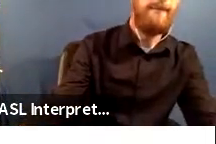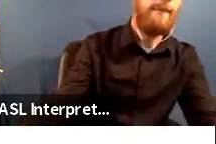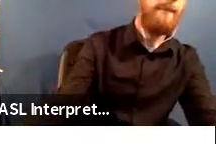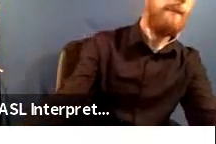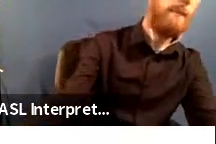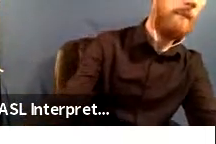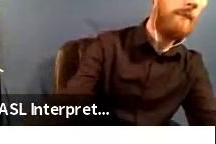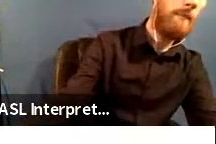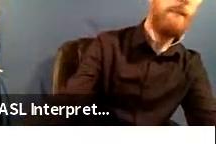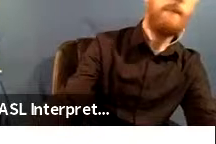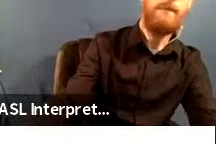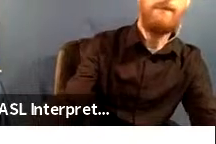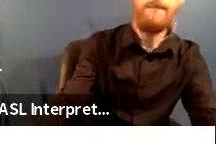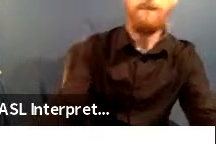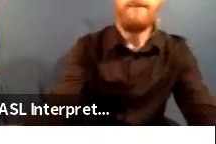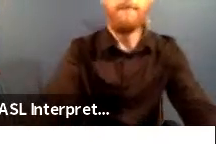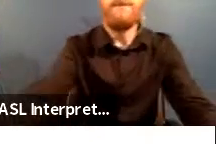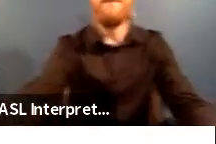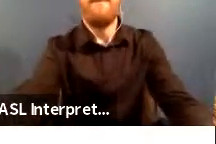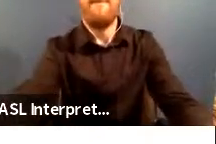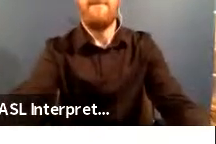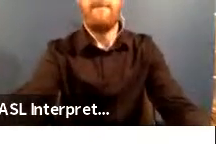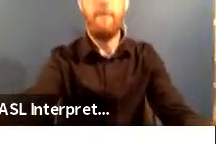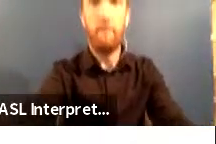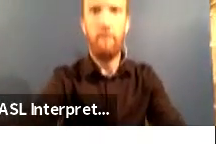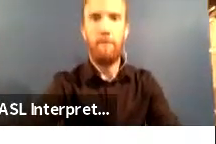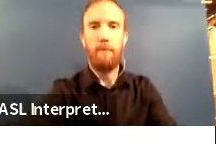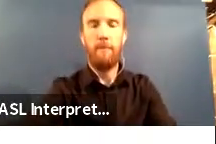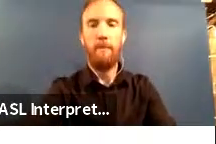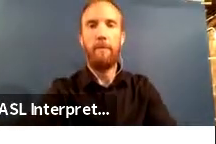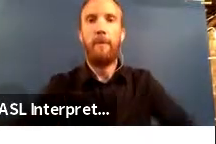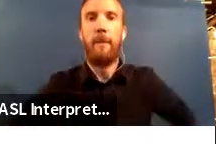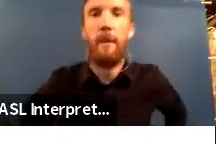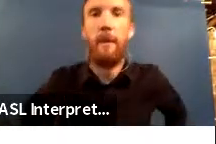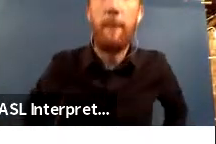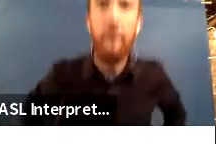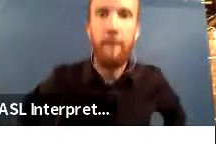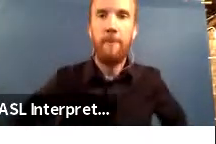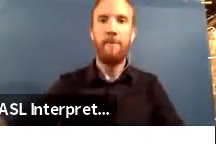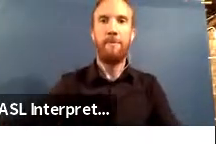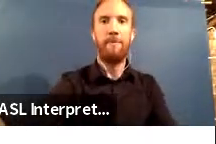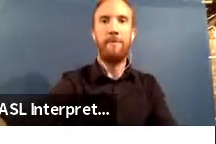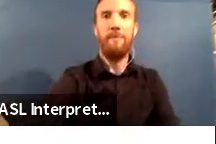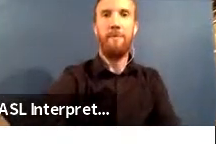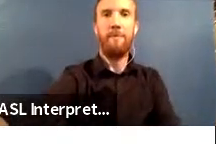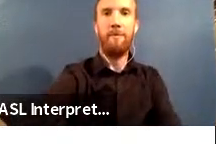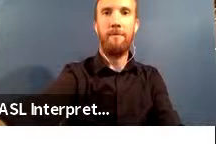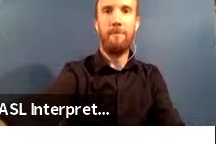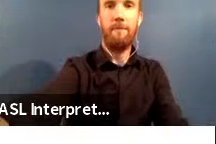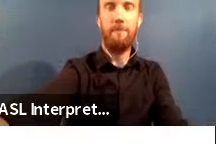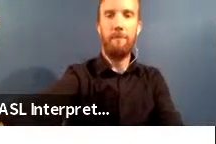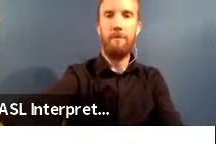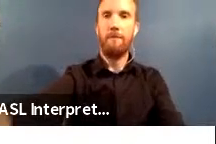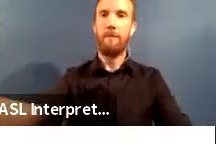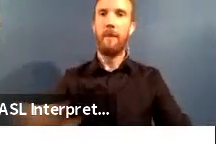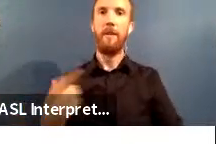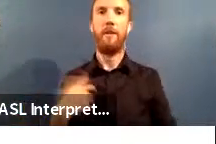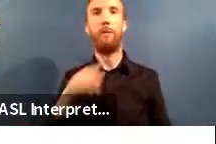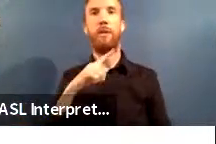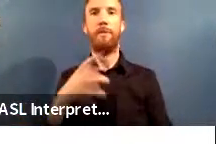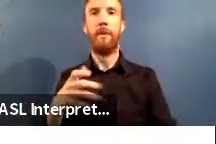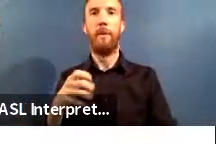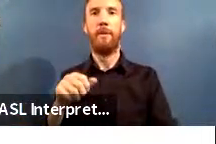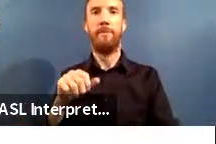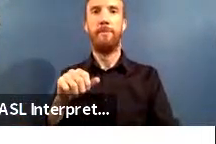in decisions based on inclusive partnerships and for equity. Here is a map of the fiscal year 21 capital